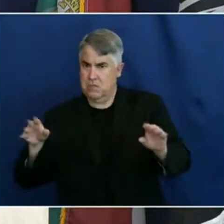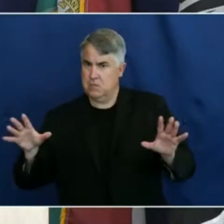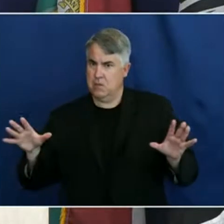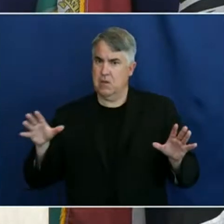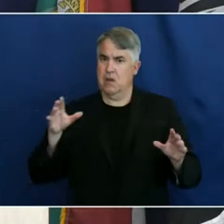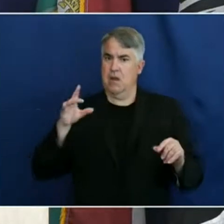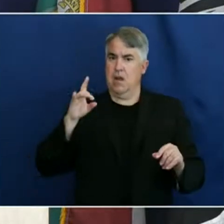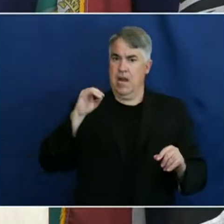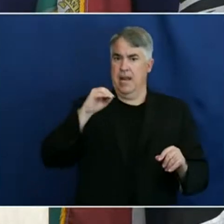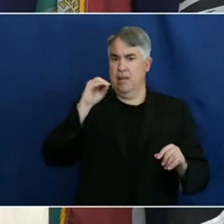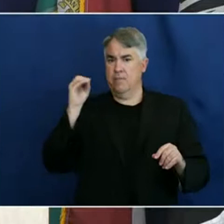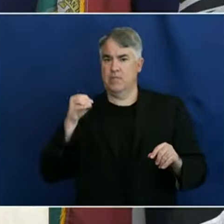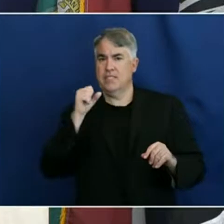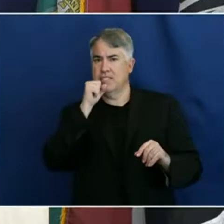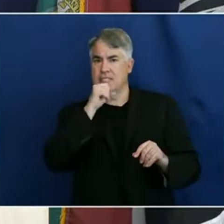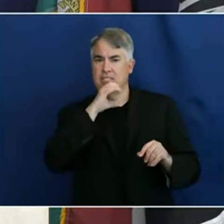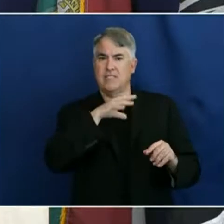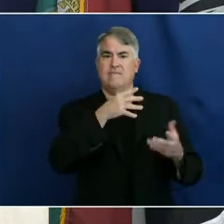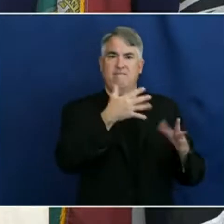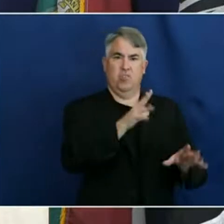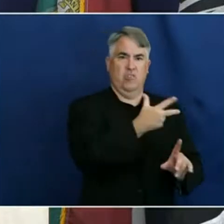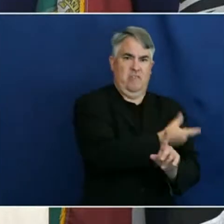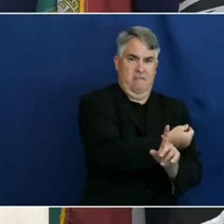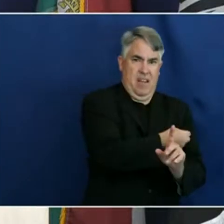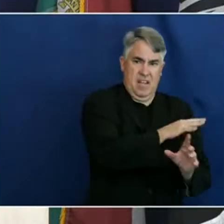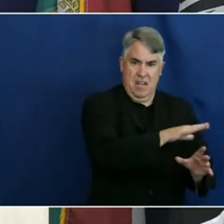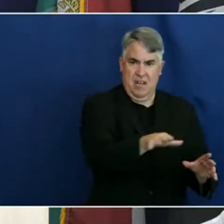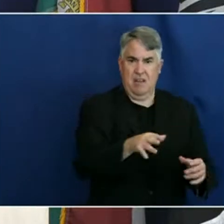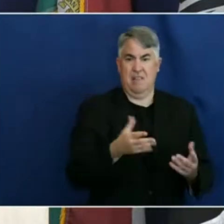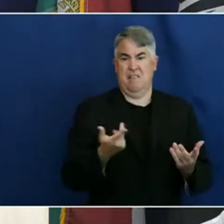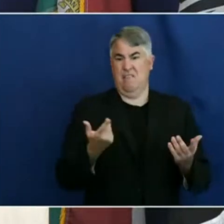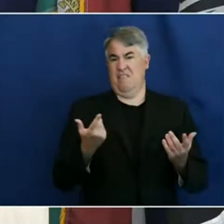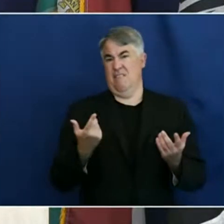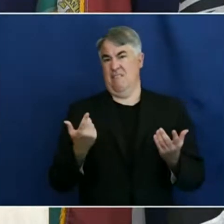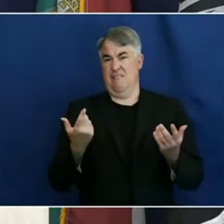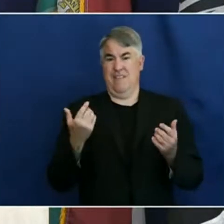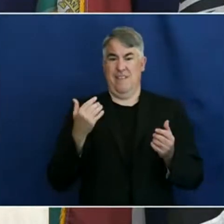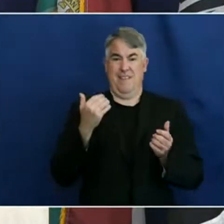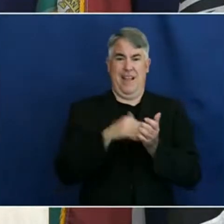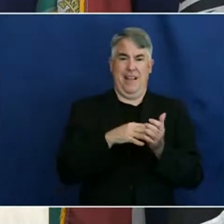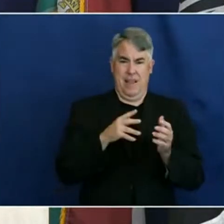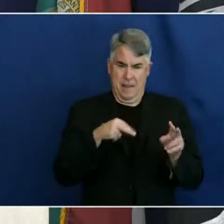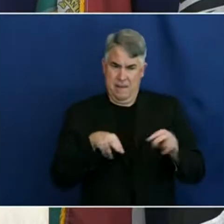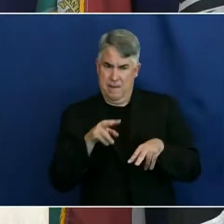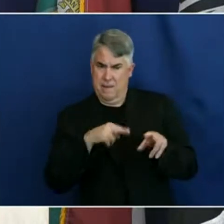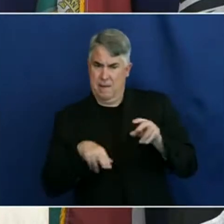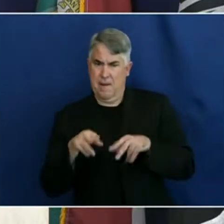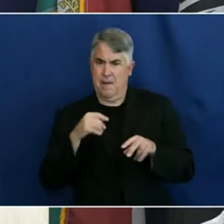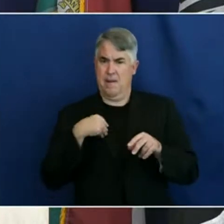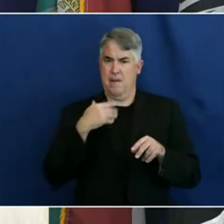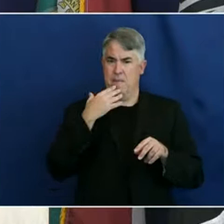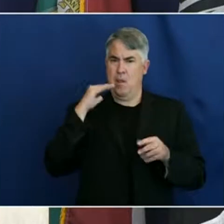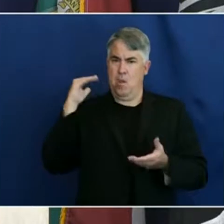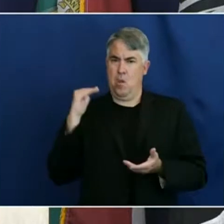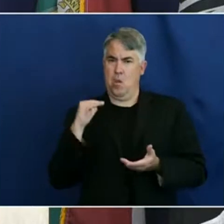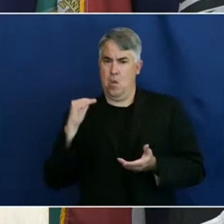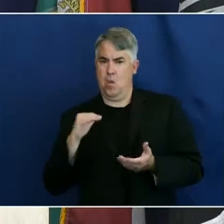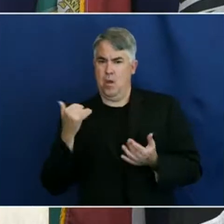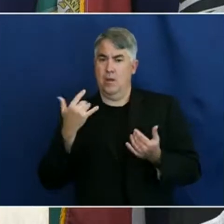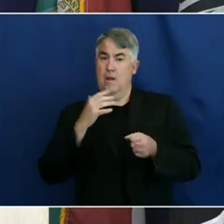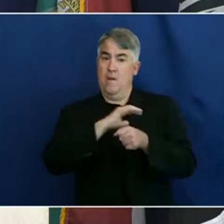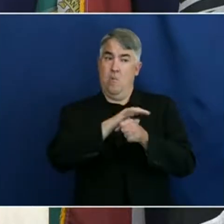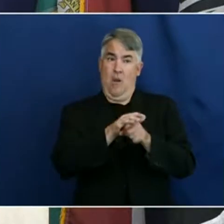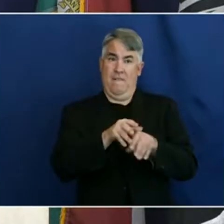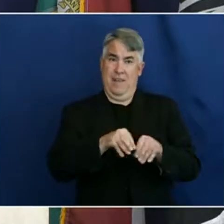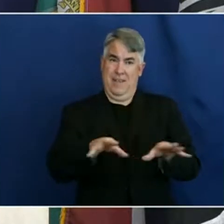of seniors in San Diego County have been vaccinated. And again, that lowers the risk of the healthcare system, but COVID remains out there. So,